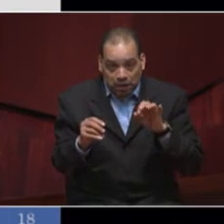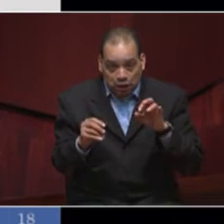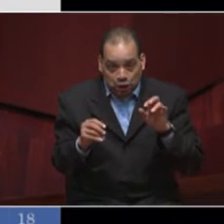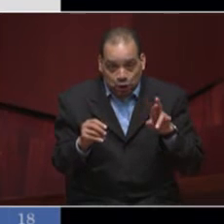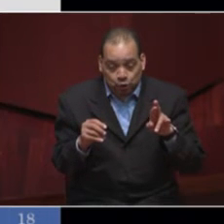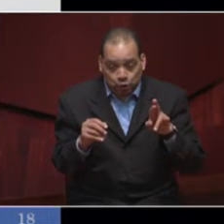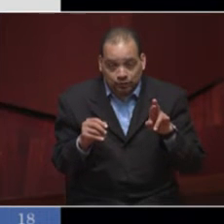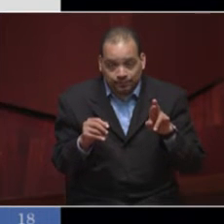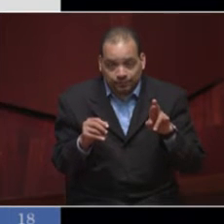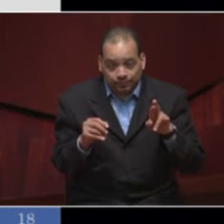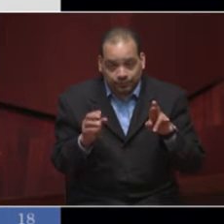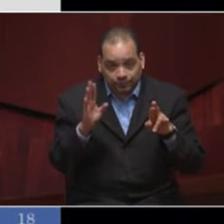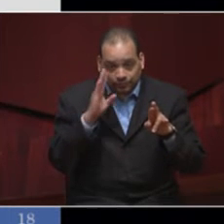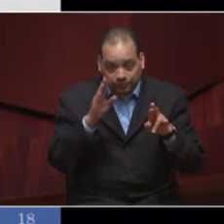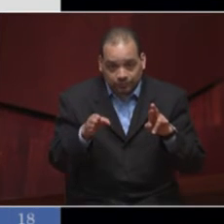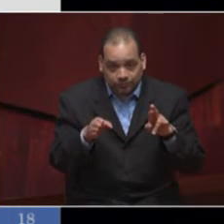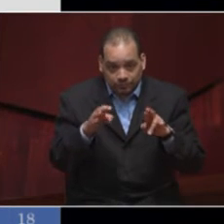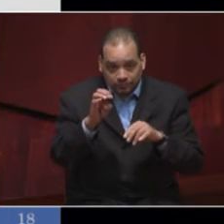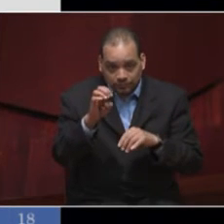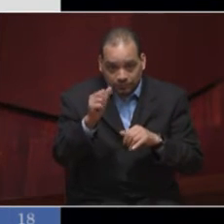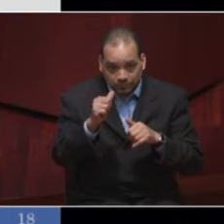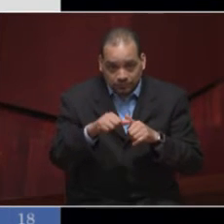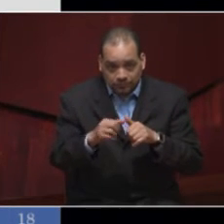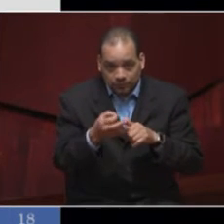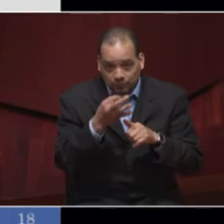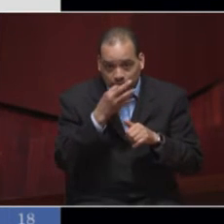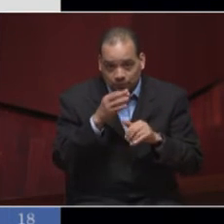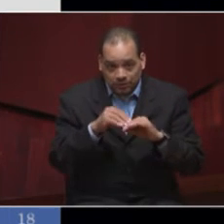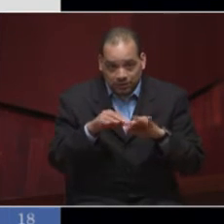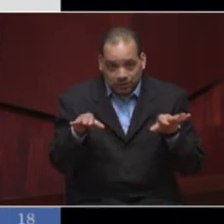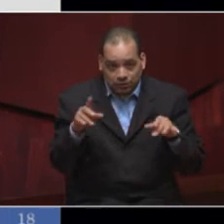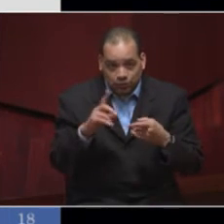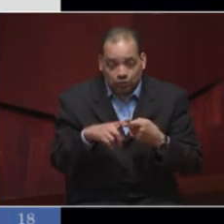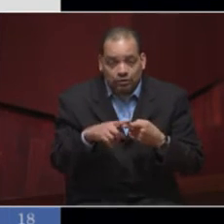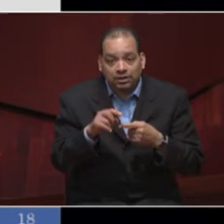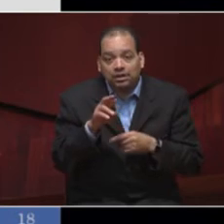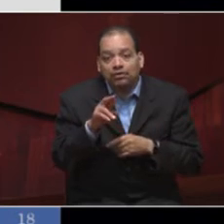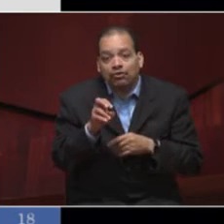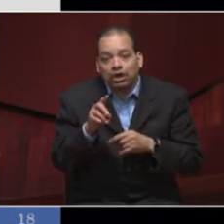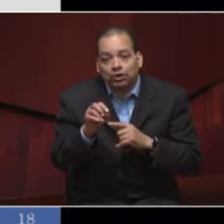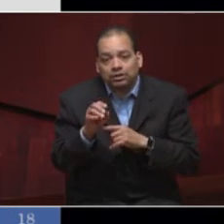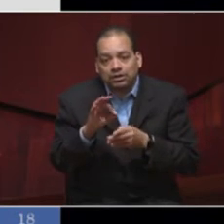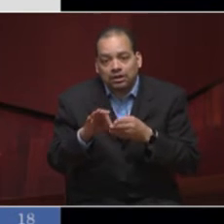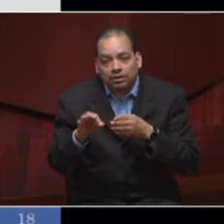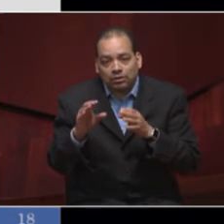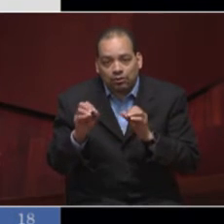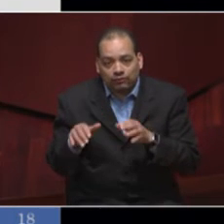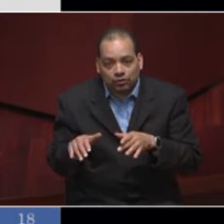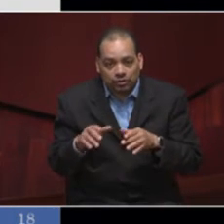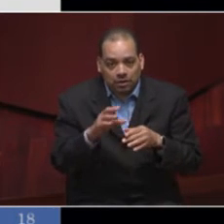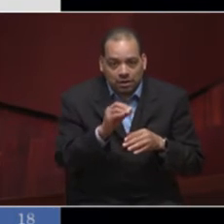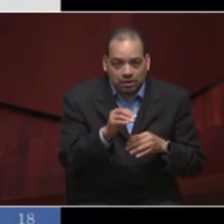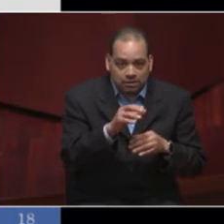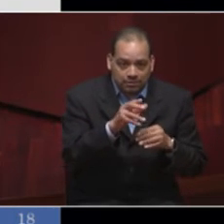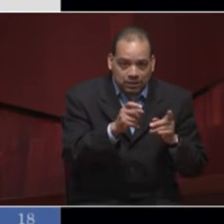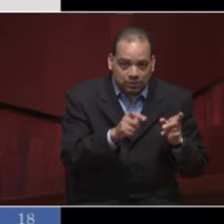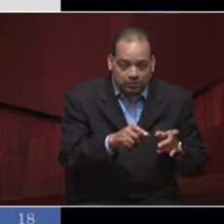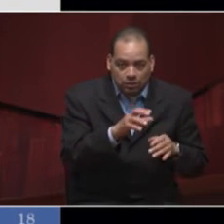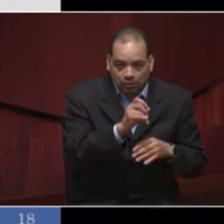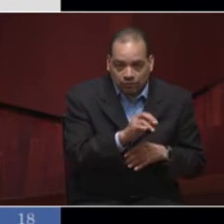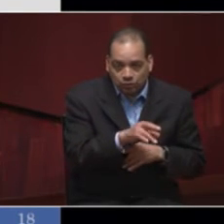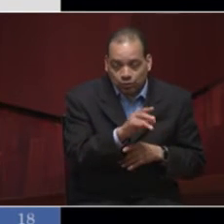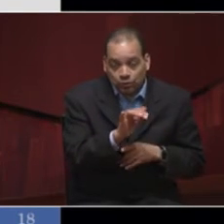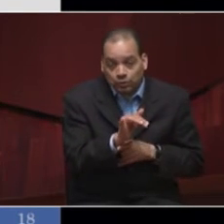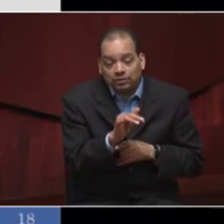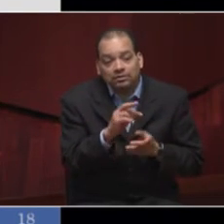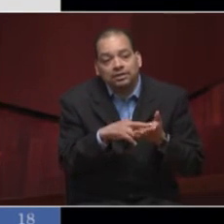records officers and the account managers, so you have them in hand, and that'll be very, very shortly here. So I also want to